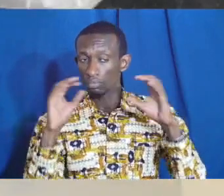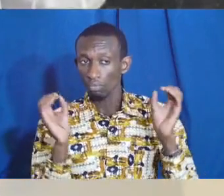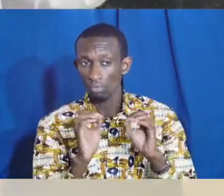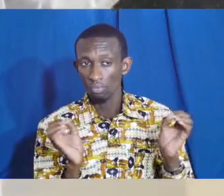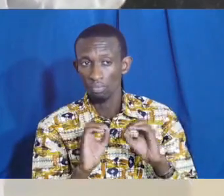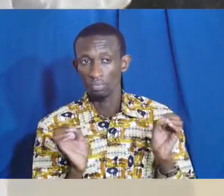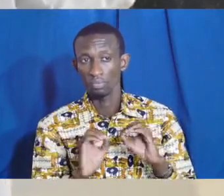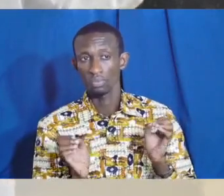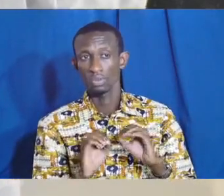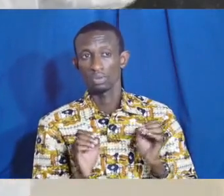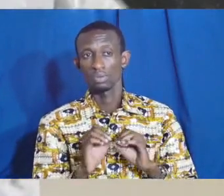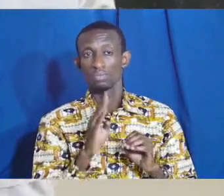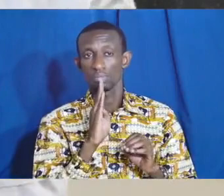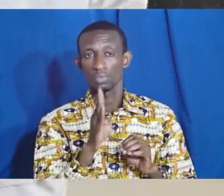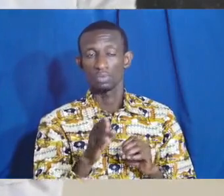being